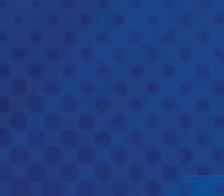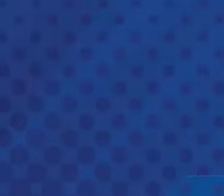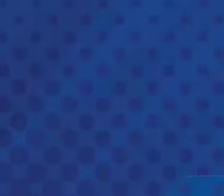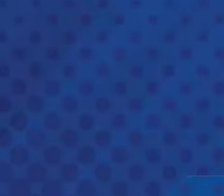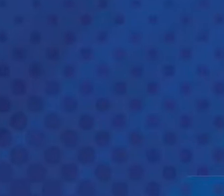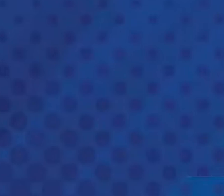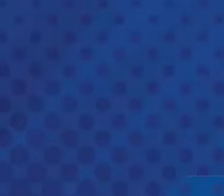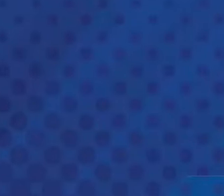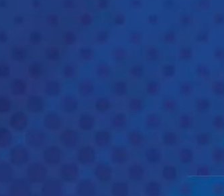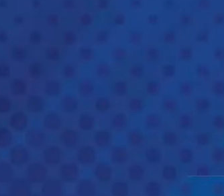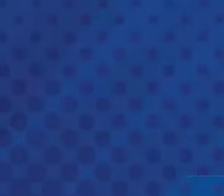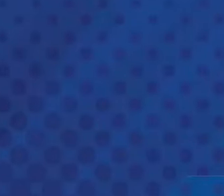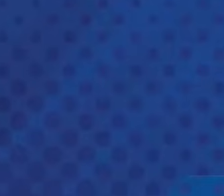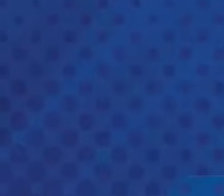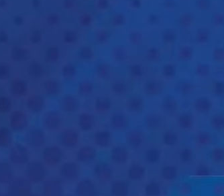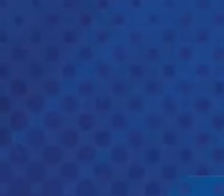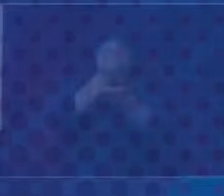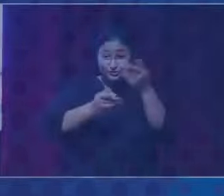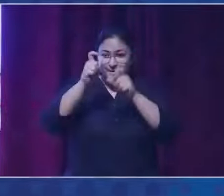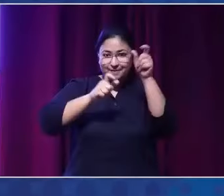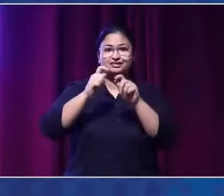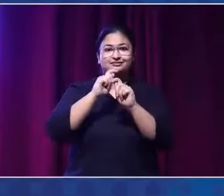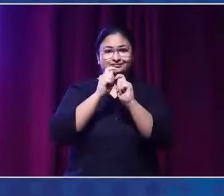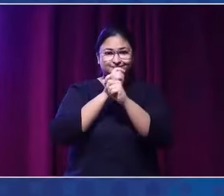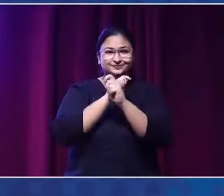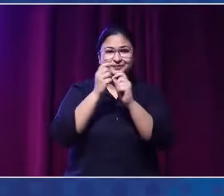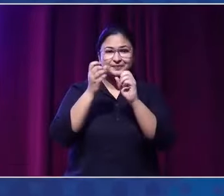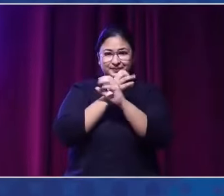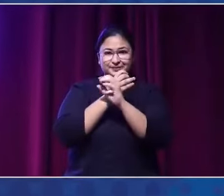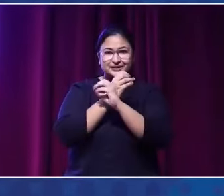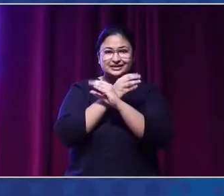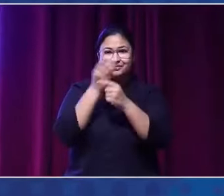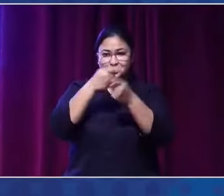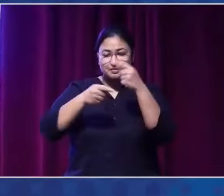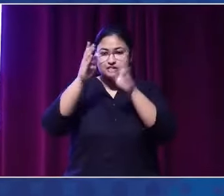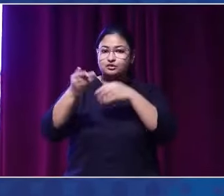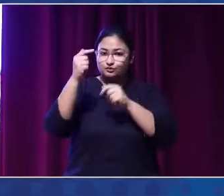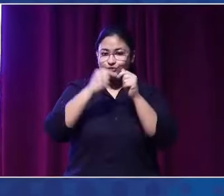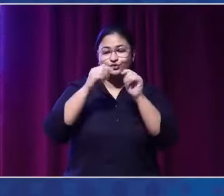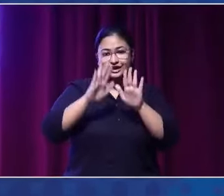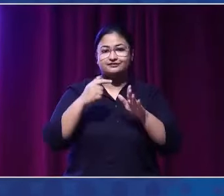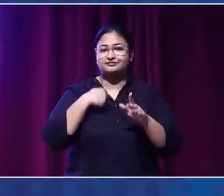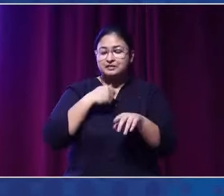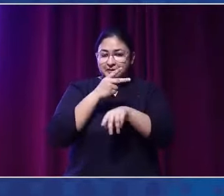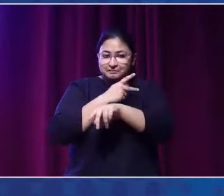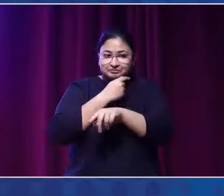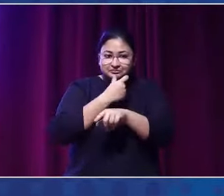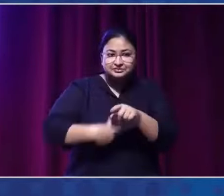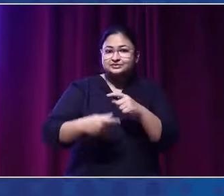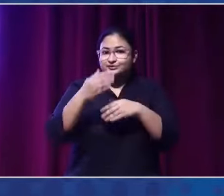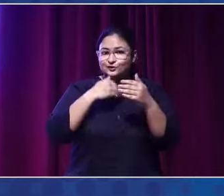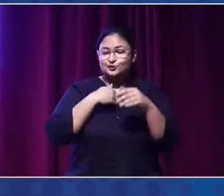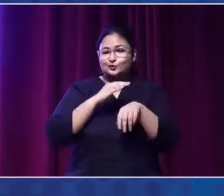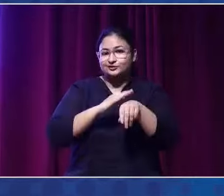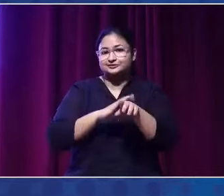you. You have also voted. I know many of you. I personally know the experiences which you have had on the polling station.